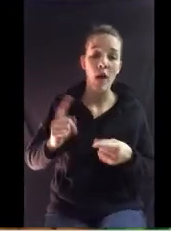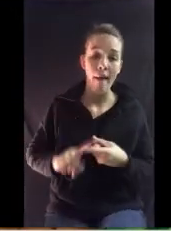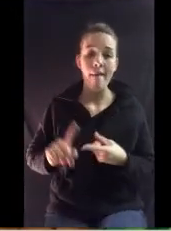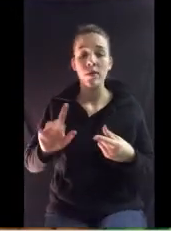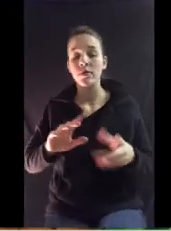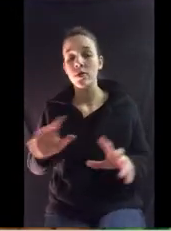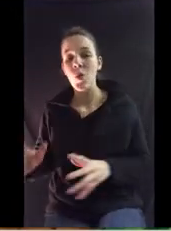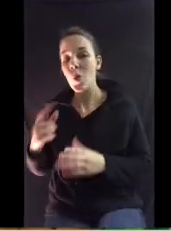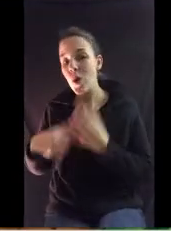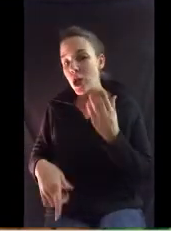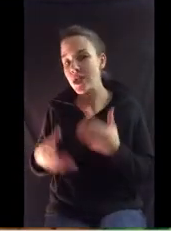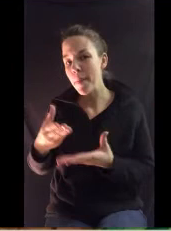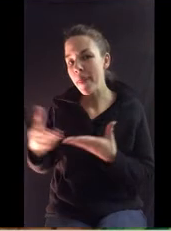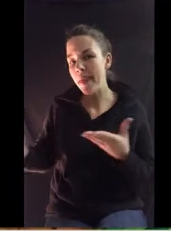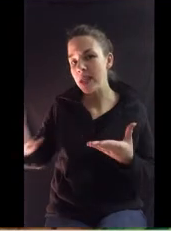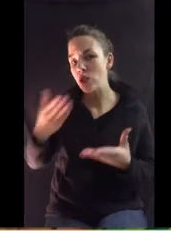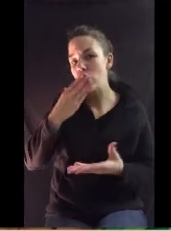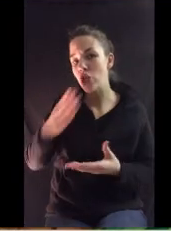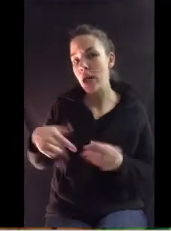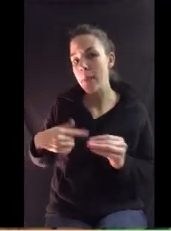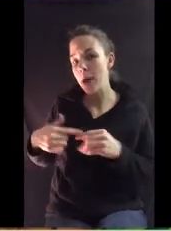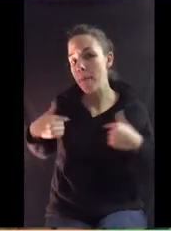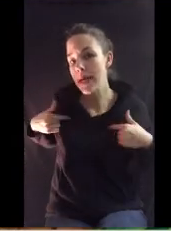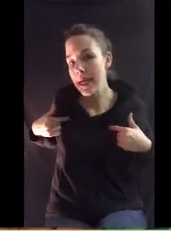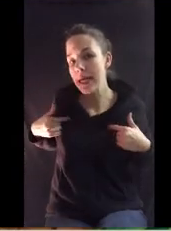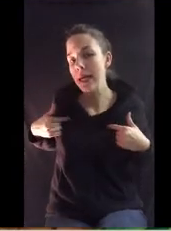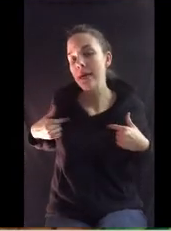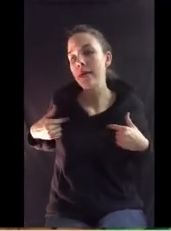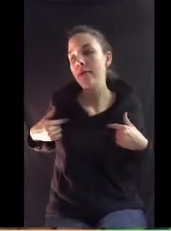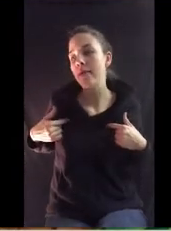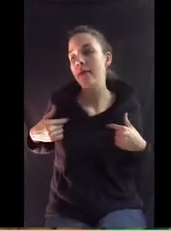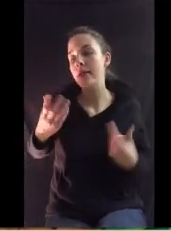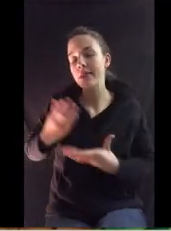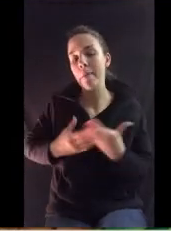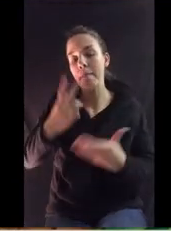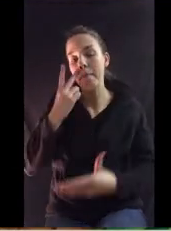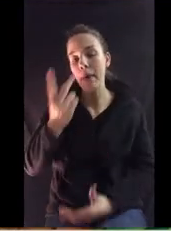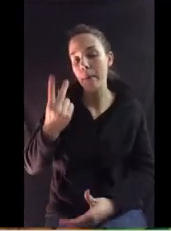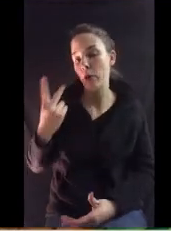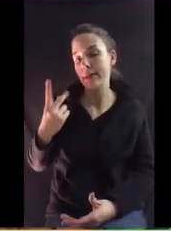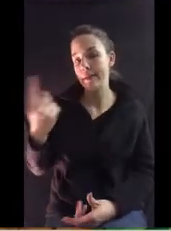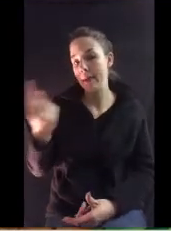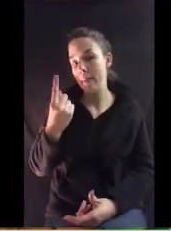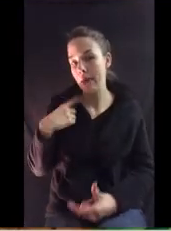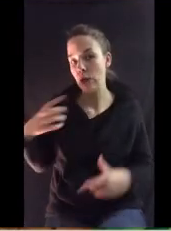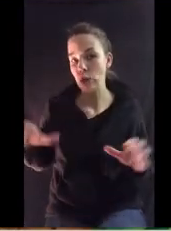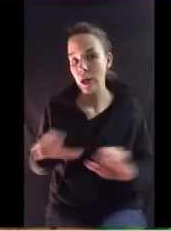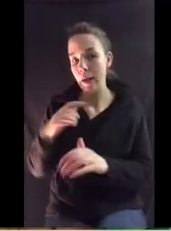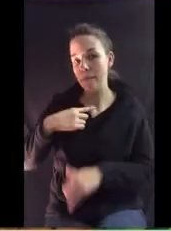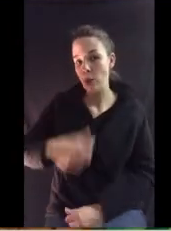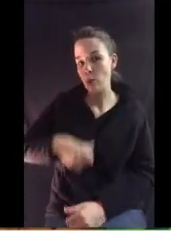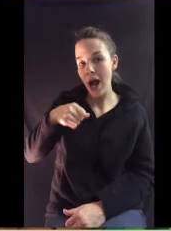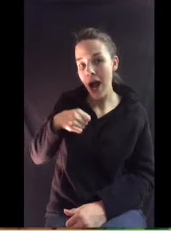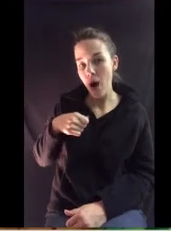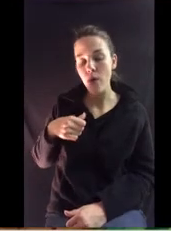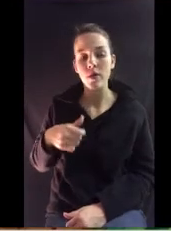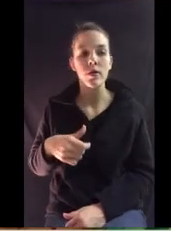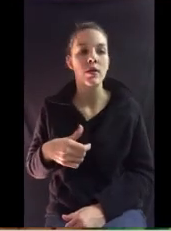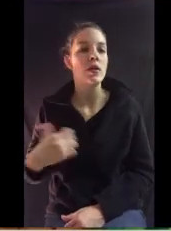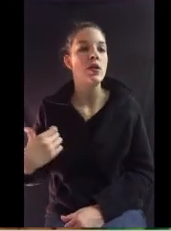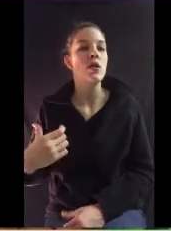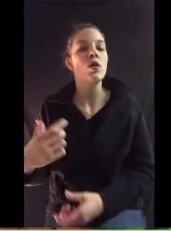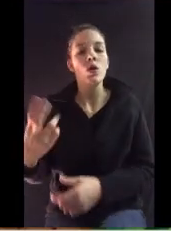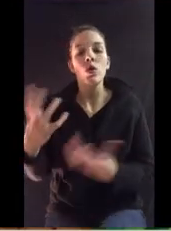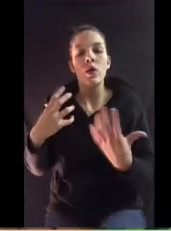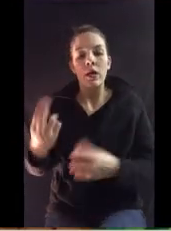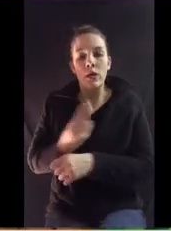our grown-ups, our family, our friends, what are some things that you think are good about me? Maybe some memories you have of something you did that you